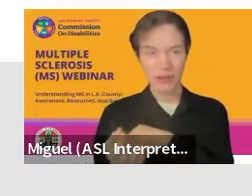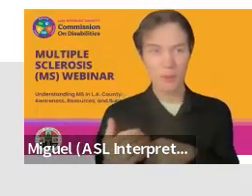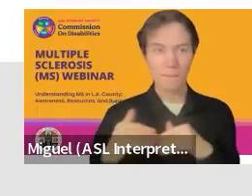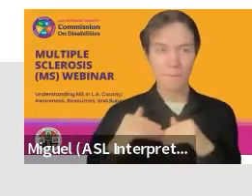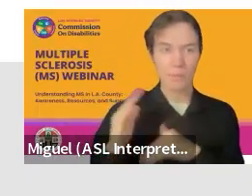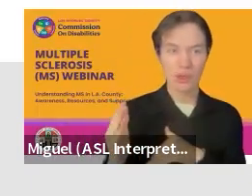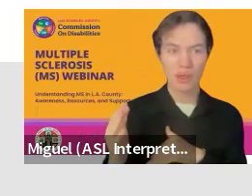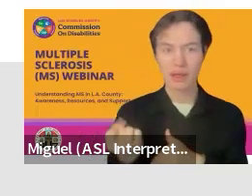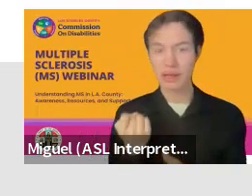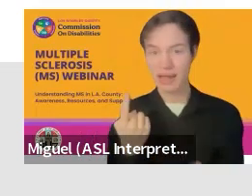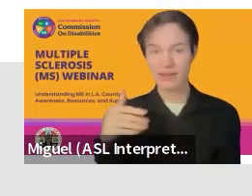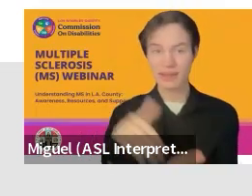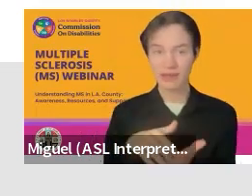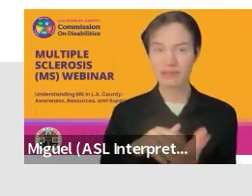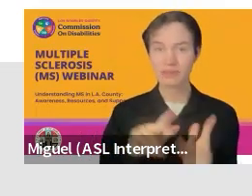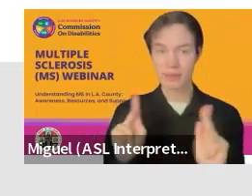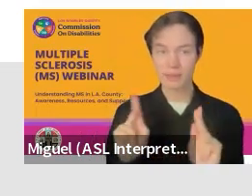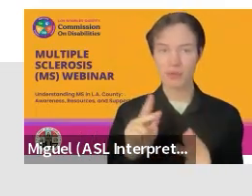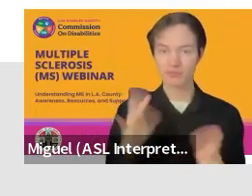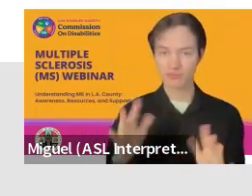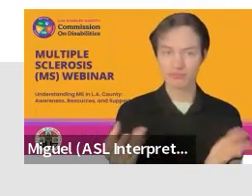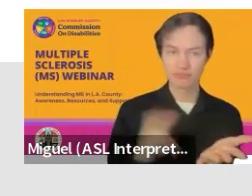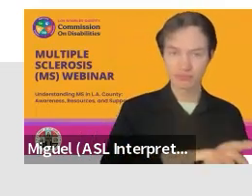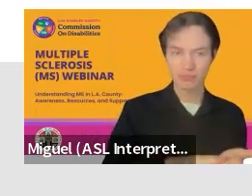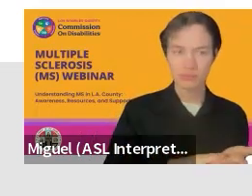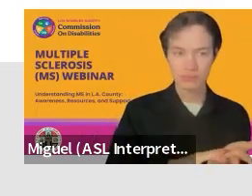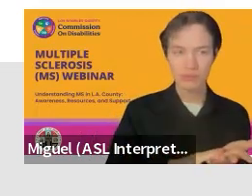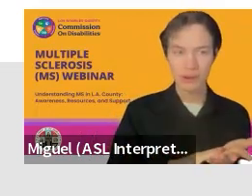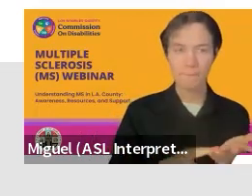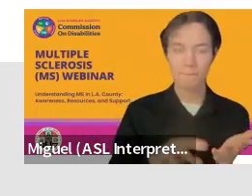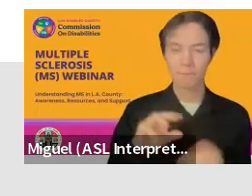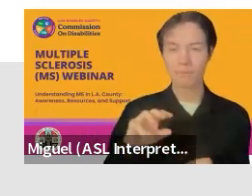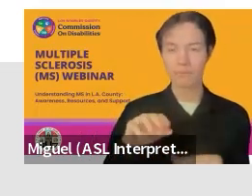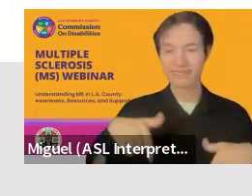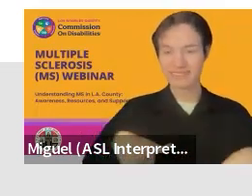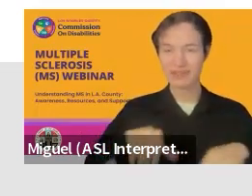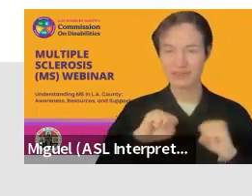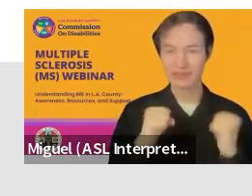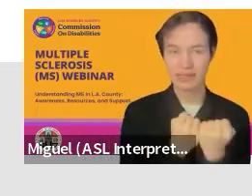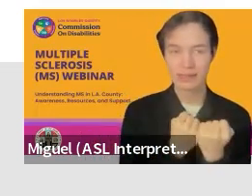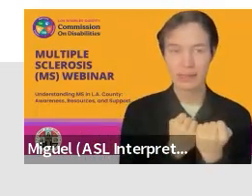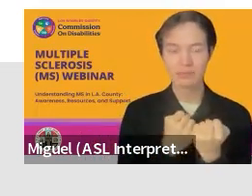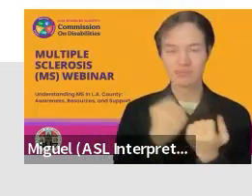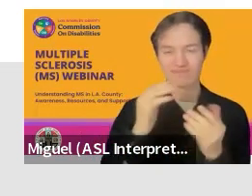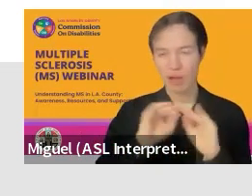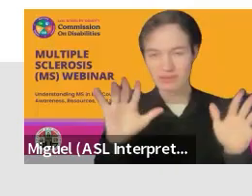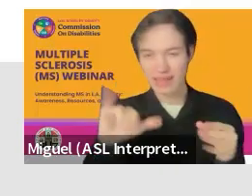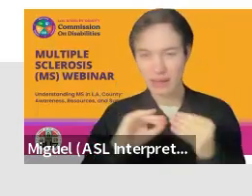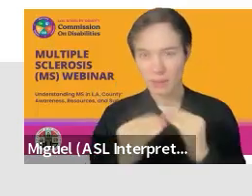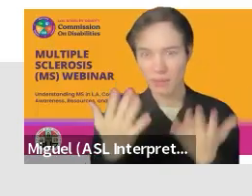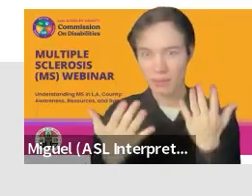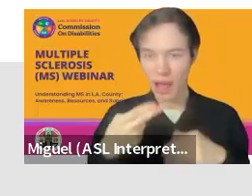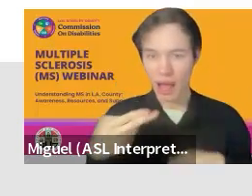Society who identify as having multiple sclerosis. We, of course, probably know that number is bigger, but